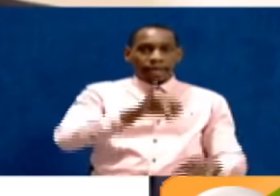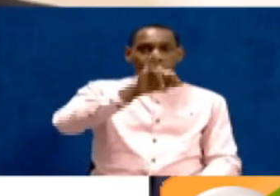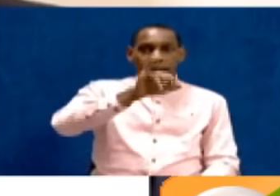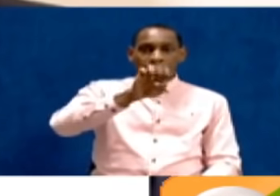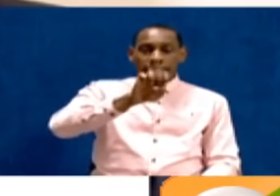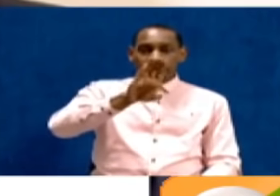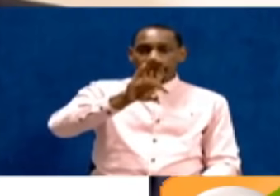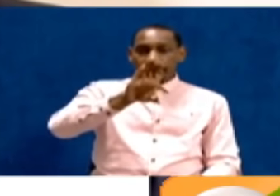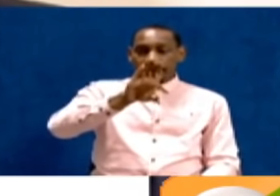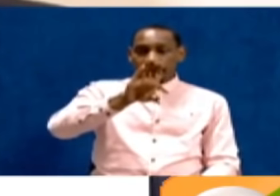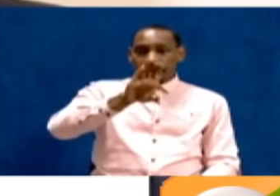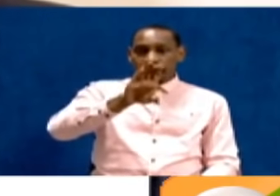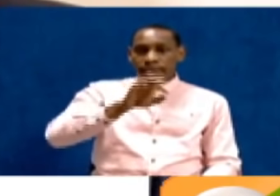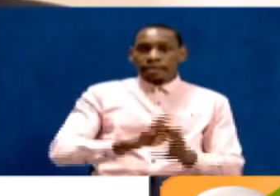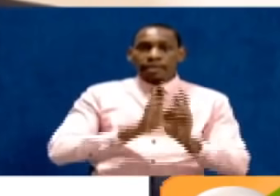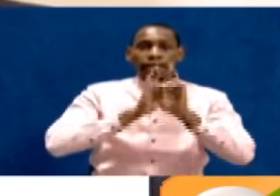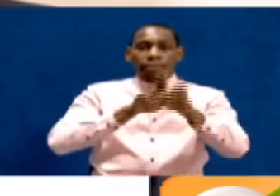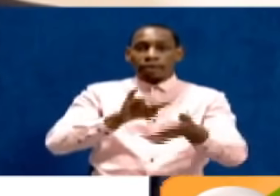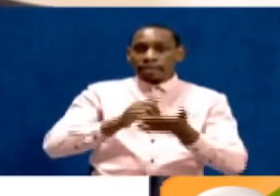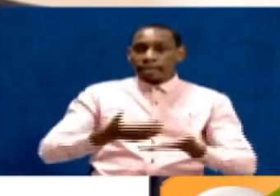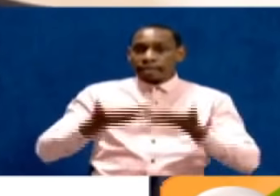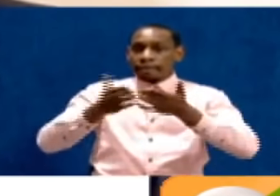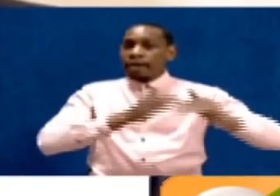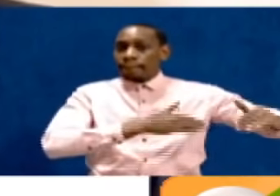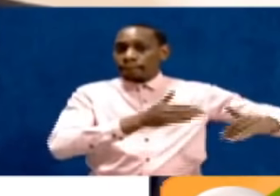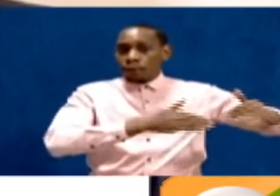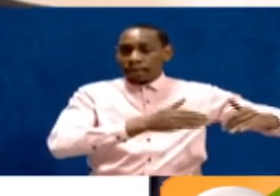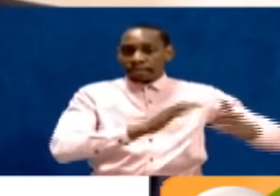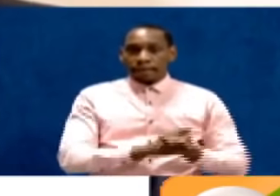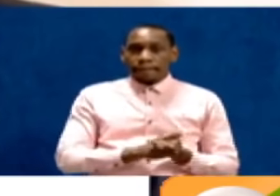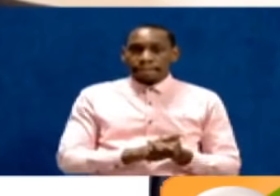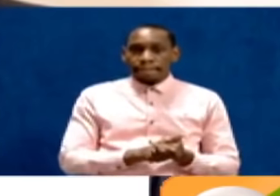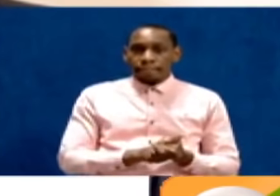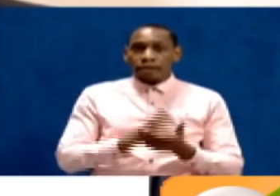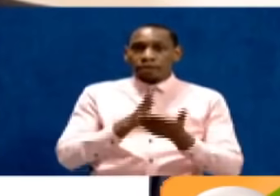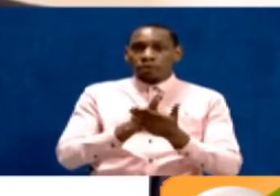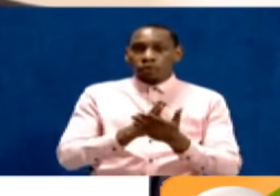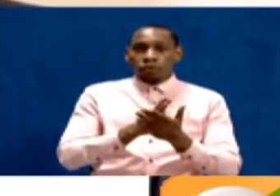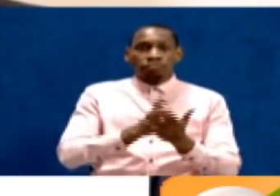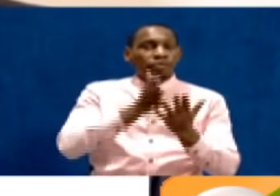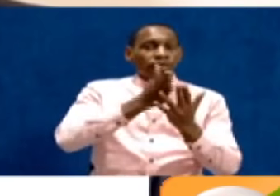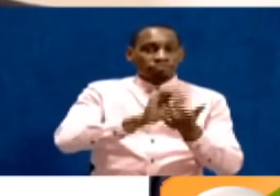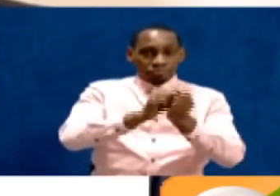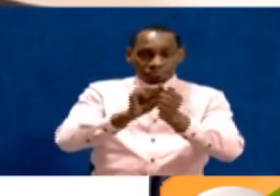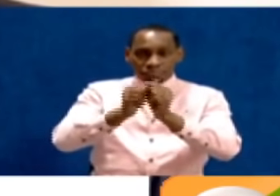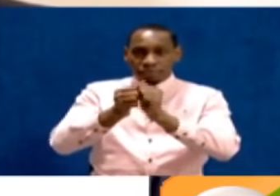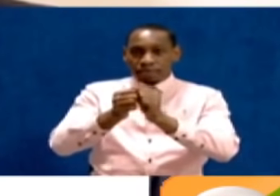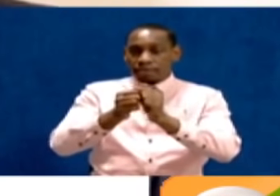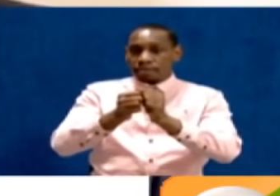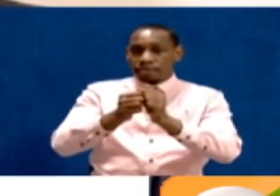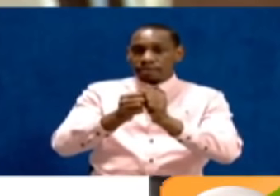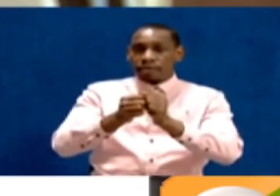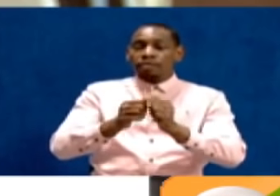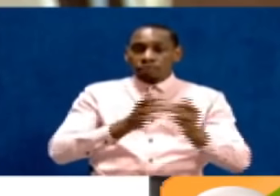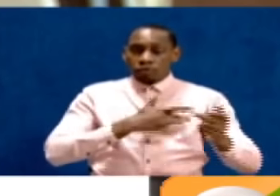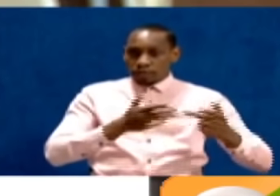IEBC. In the report that was presented in Bomas, there was a massive interference on the independence of the IEBC. We